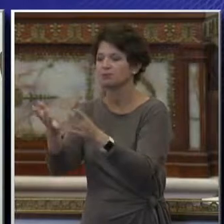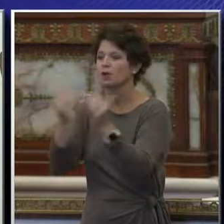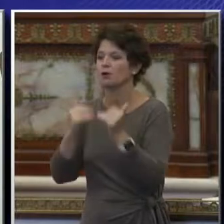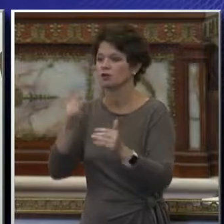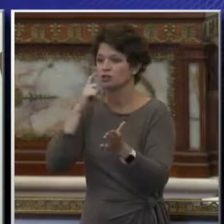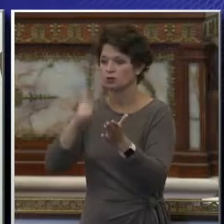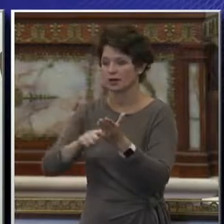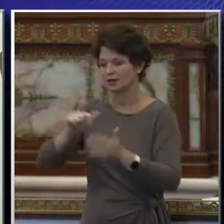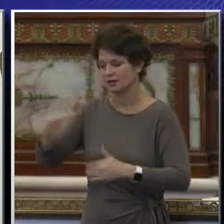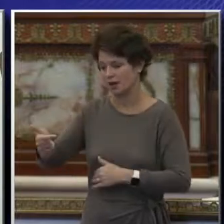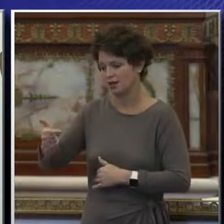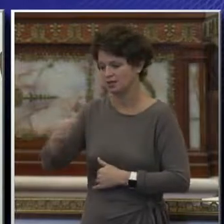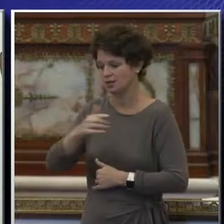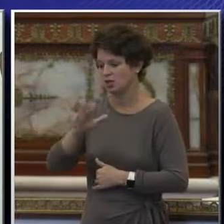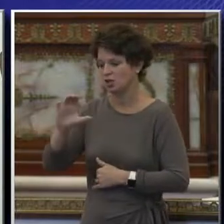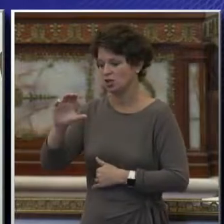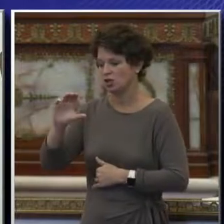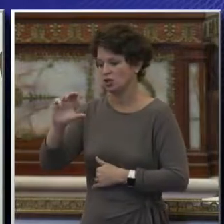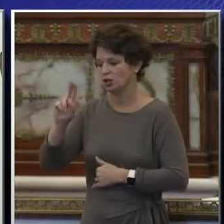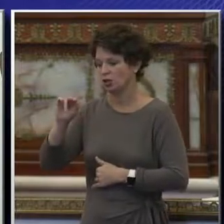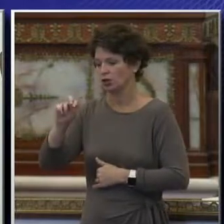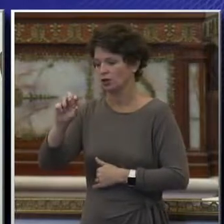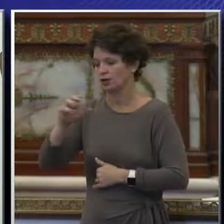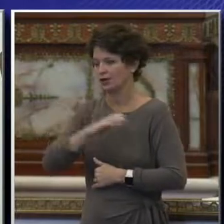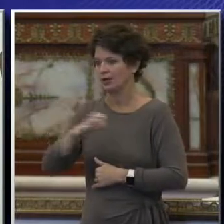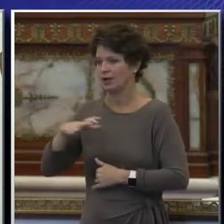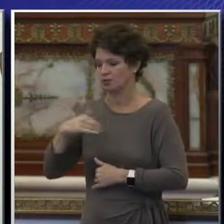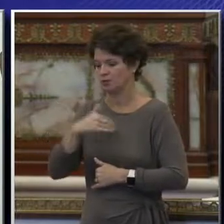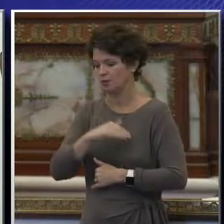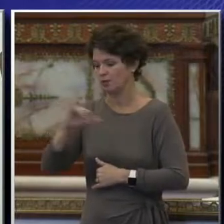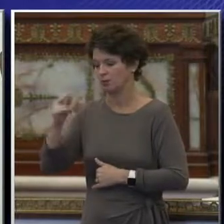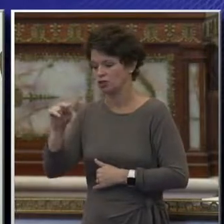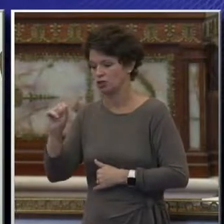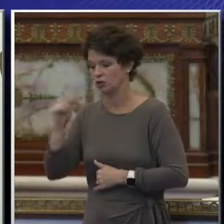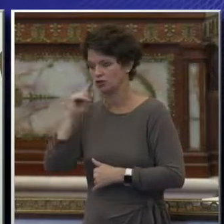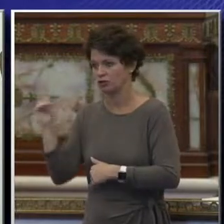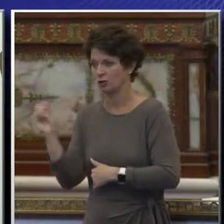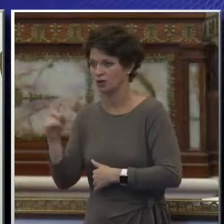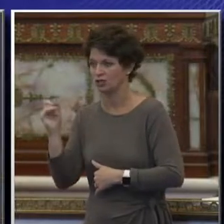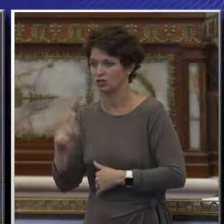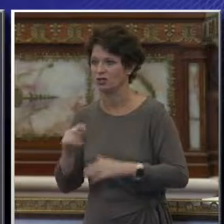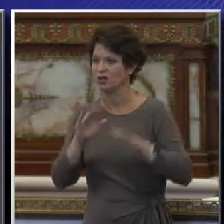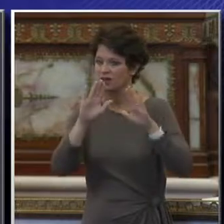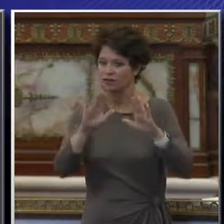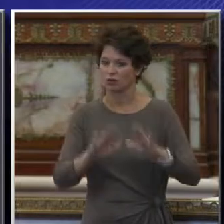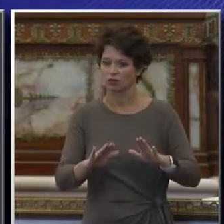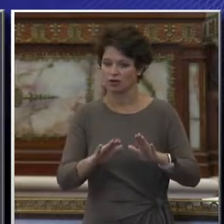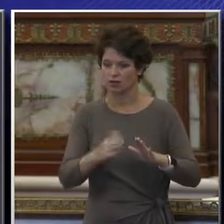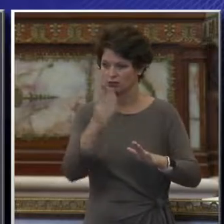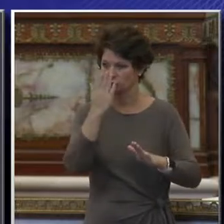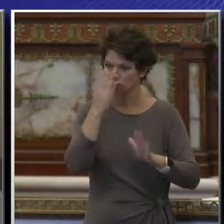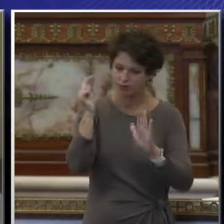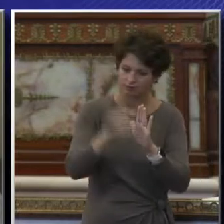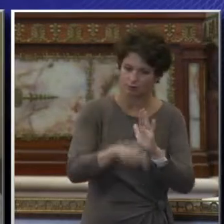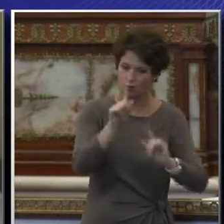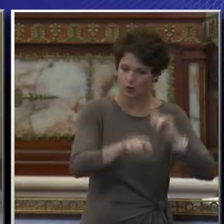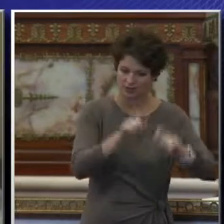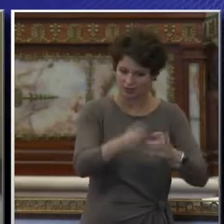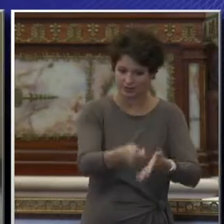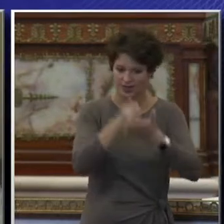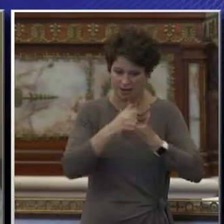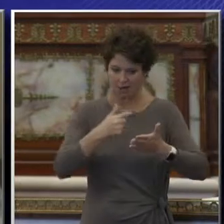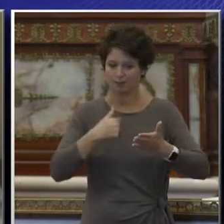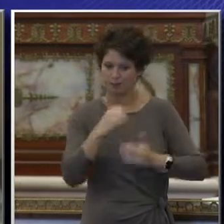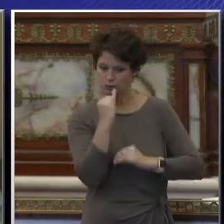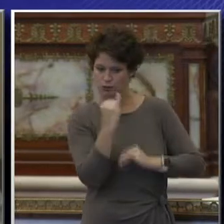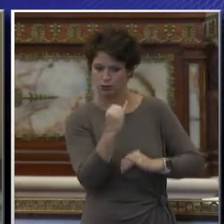recognize Councilmember Curtis Jones for a question. Thank you, Mr. Chairman. And those were great, insightful questions that helped me